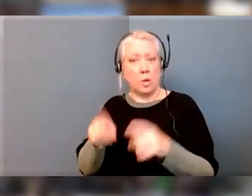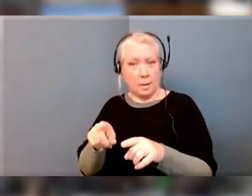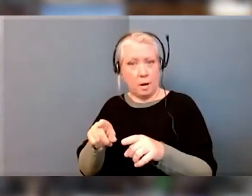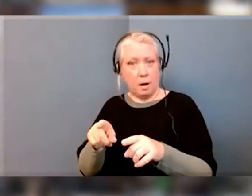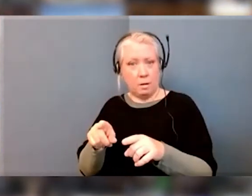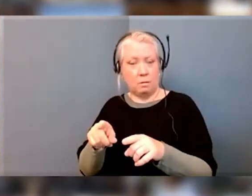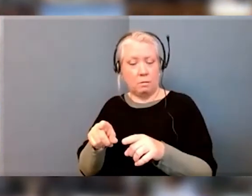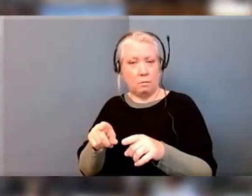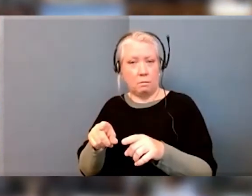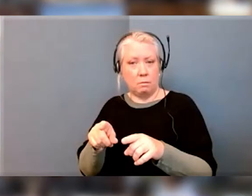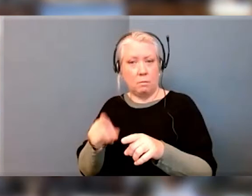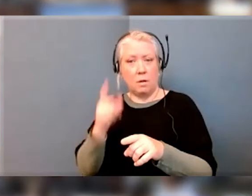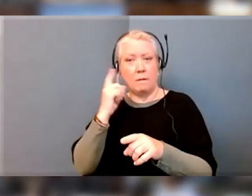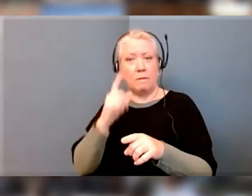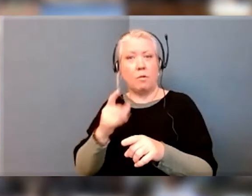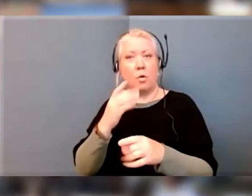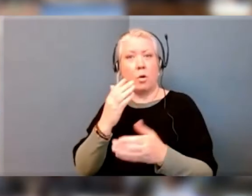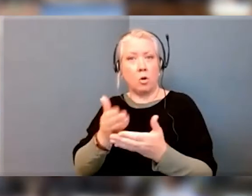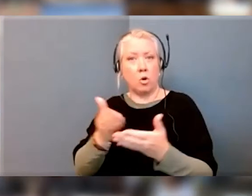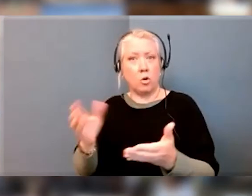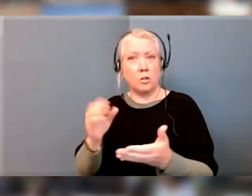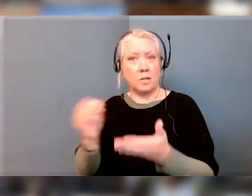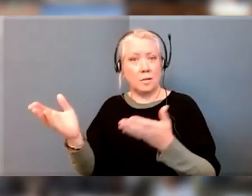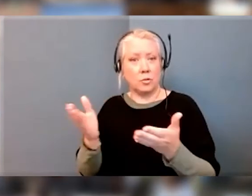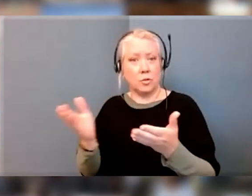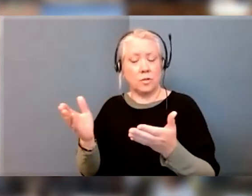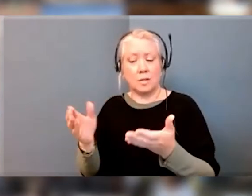agreement. Then you would submit